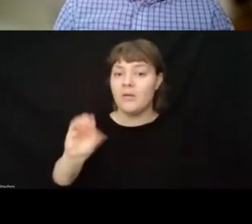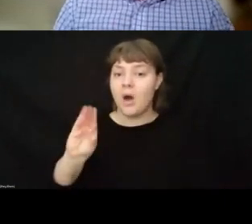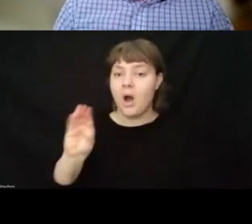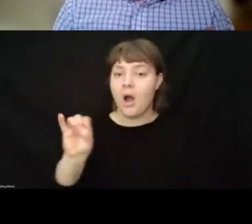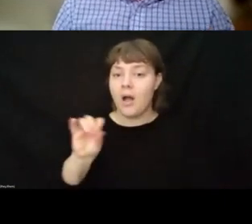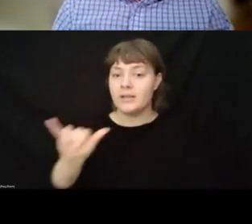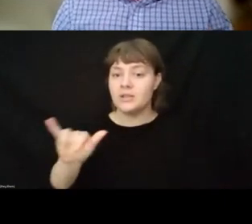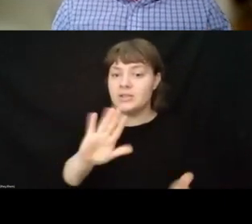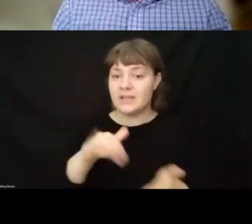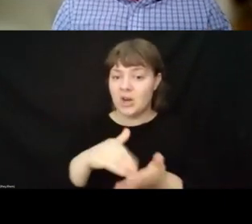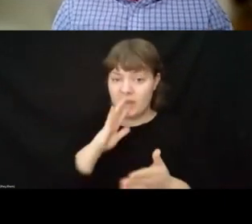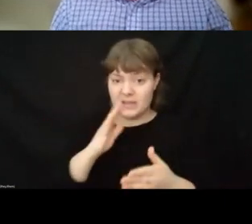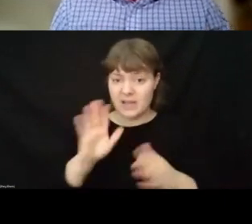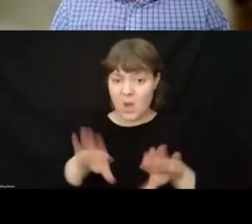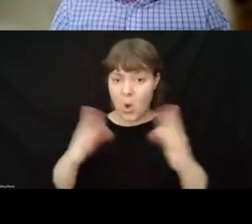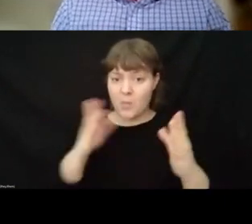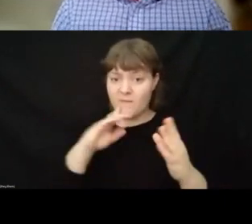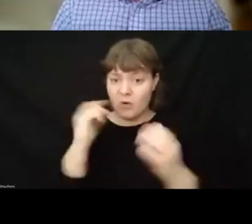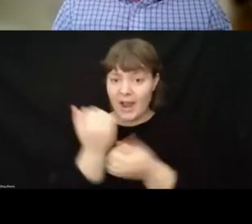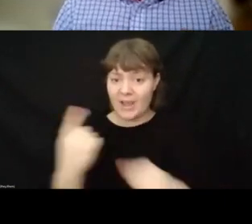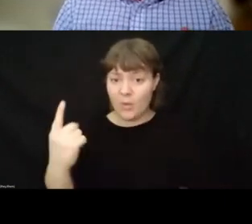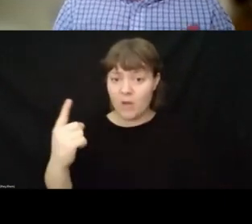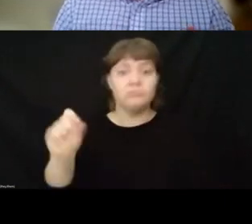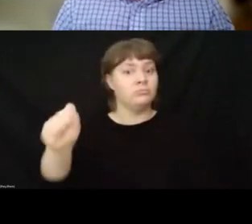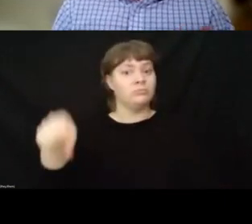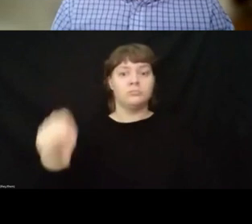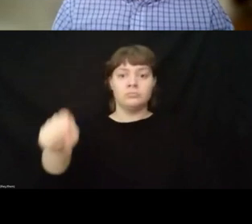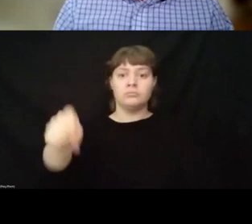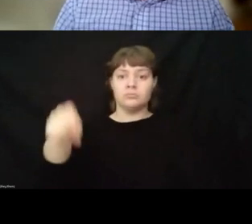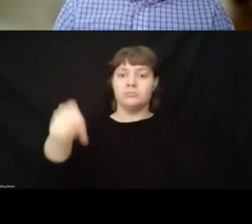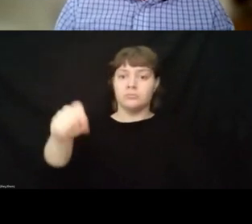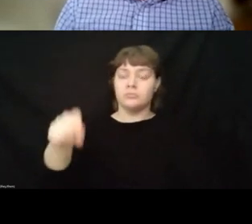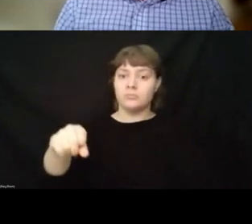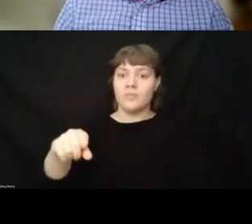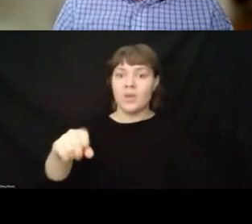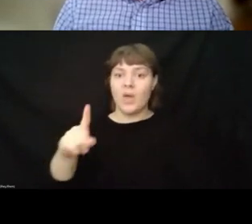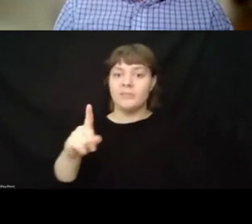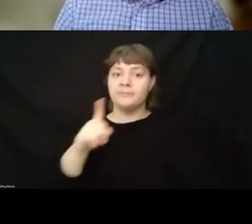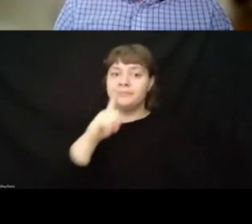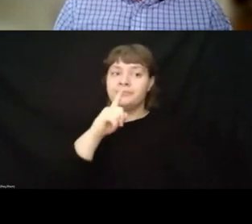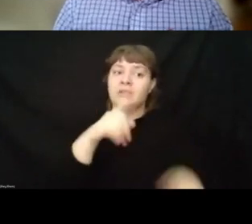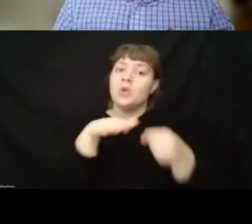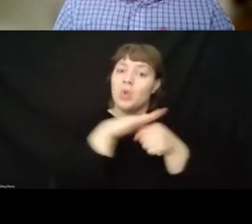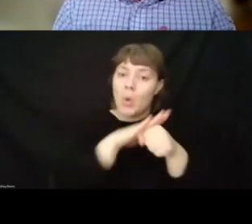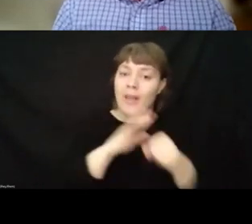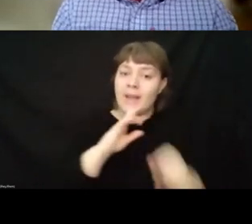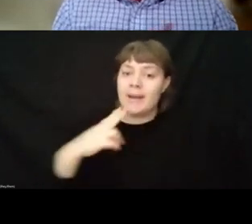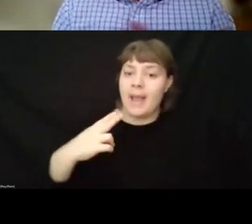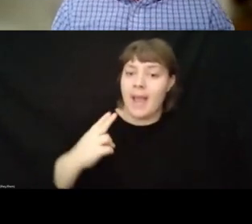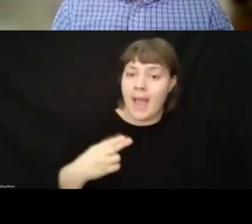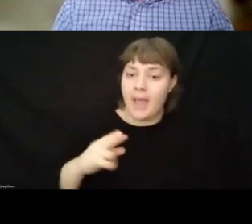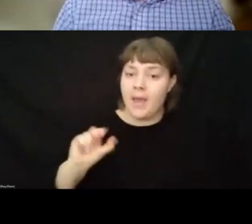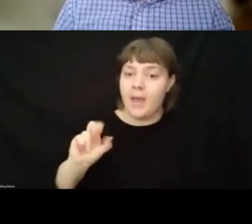open to everybody? And the answer is yes. While it's physically located in Henrietta,